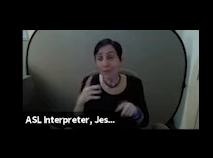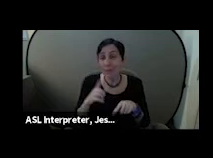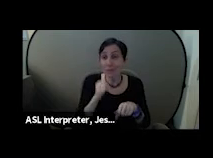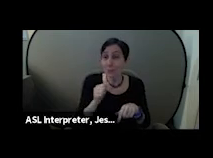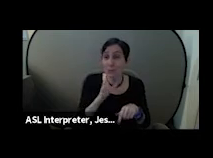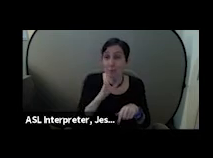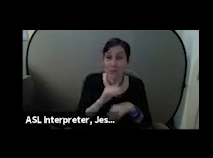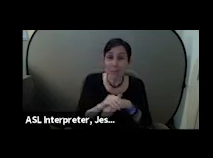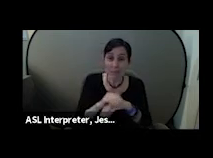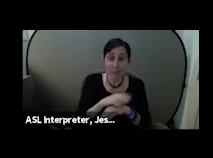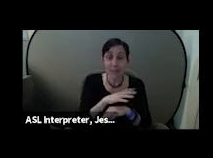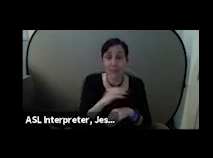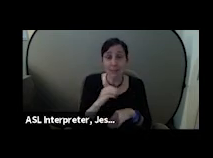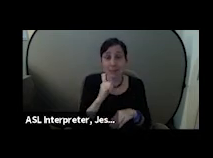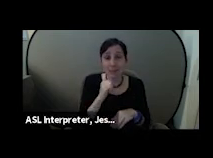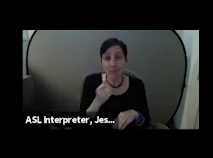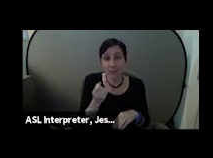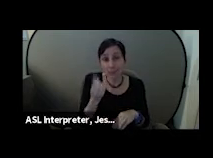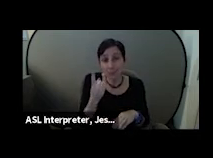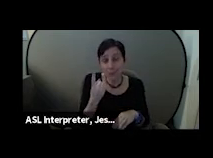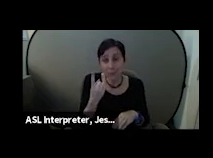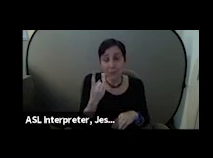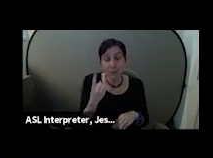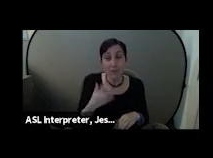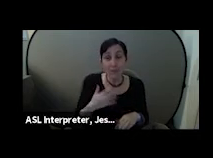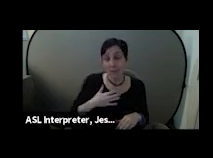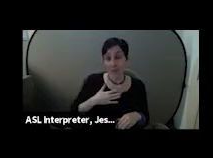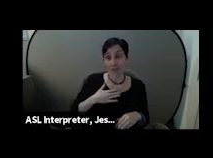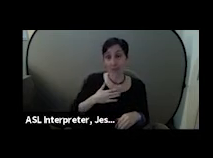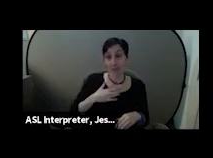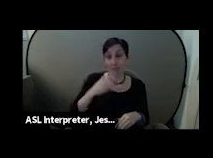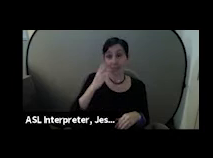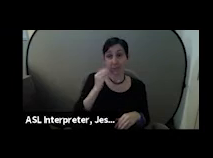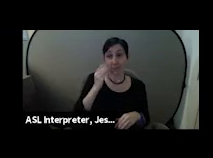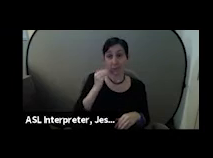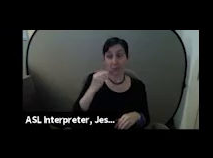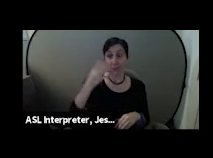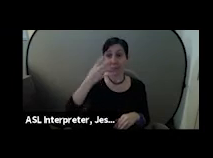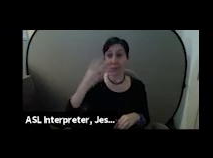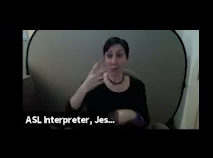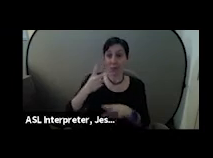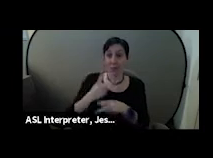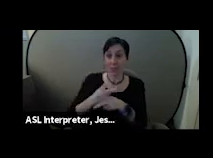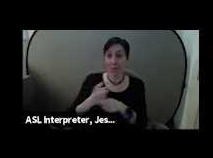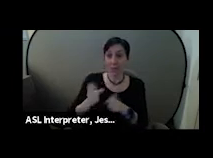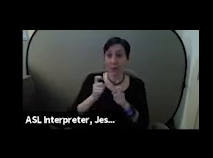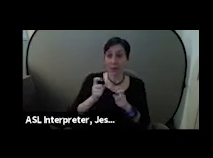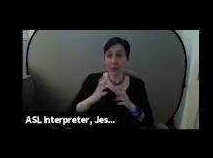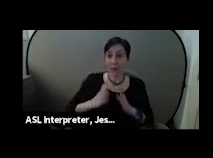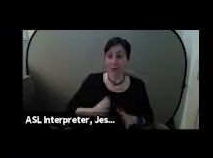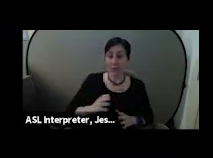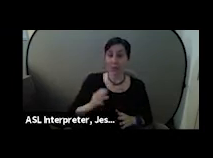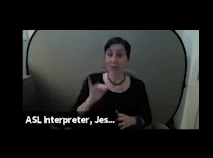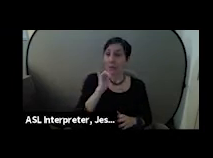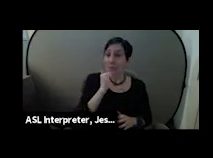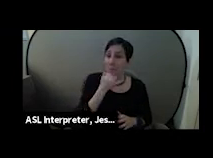don't understand. And it's been my experience that immigrant caregivers misgender